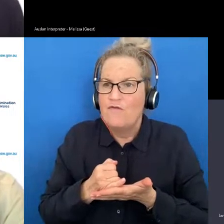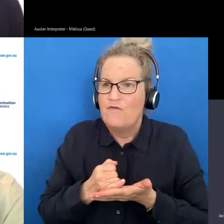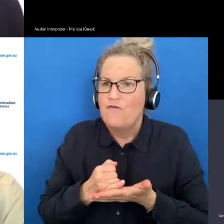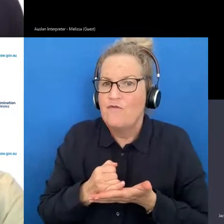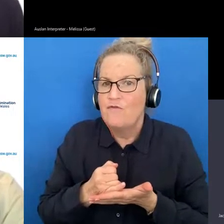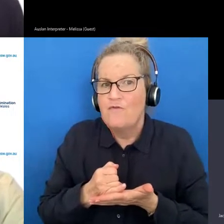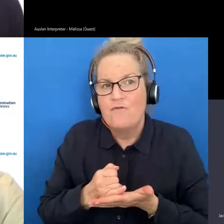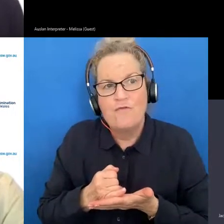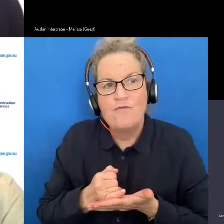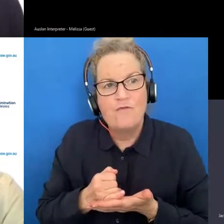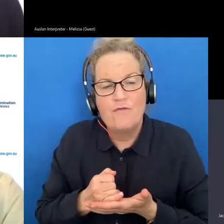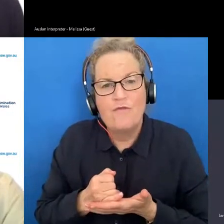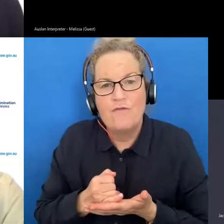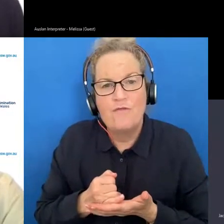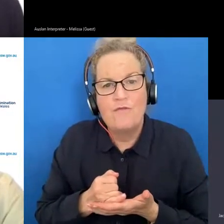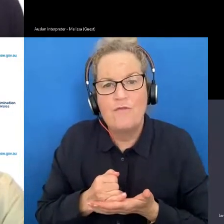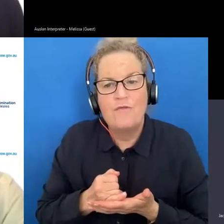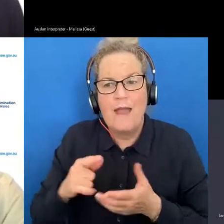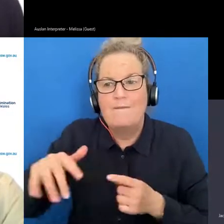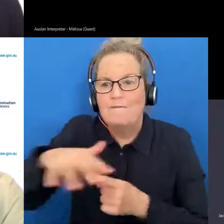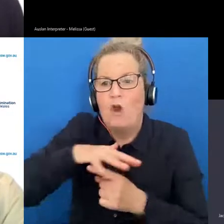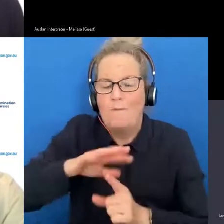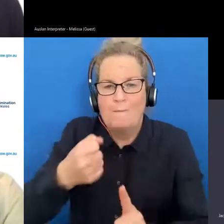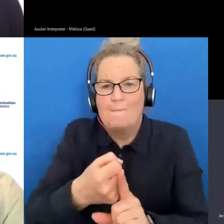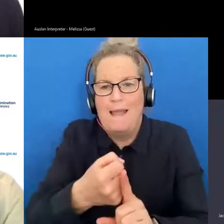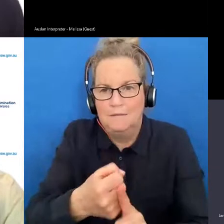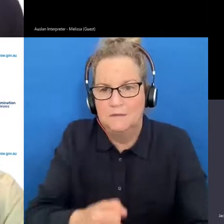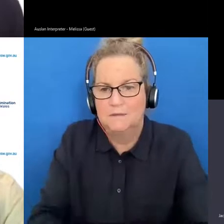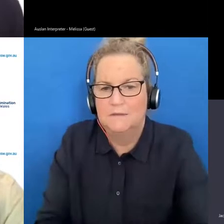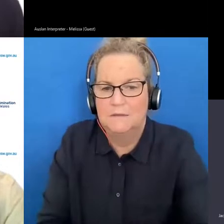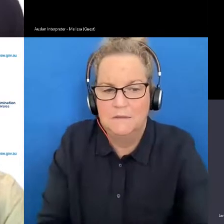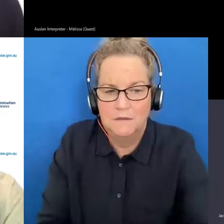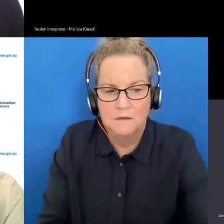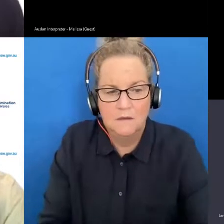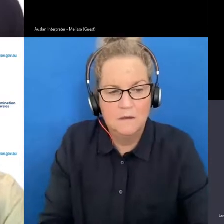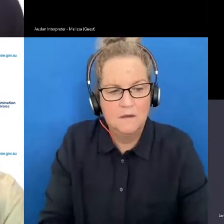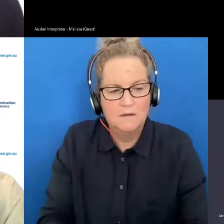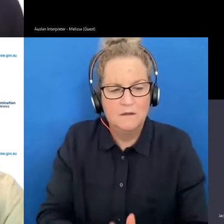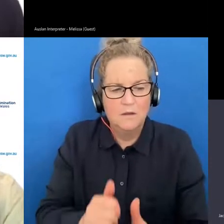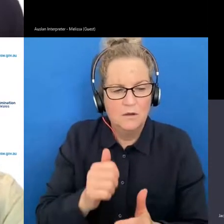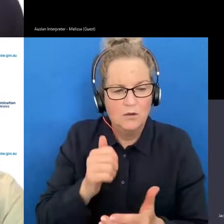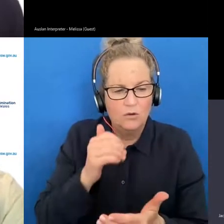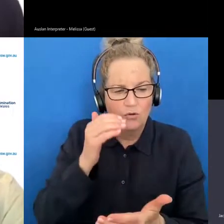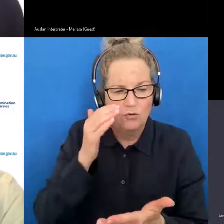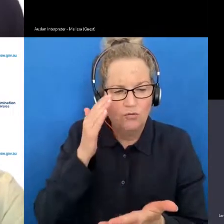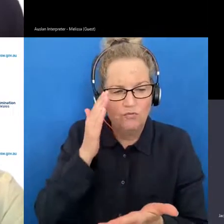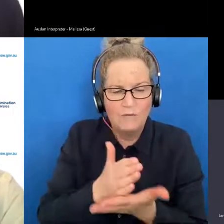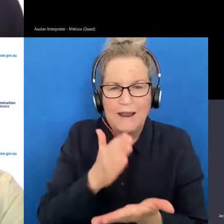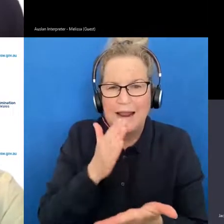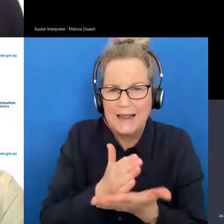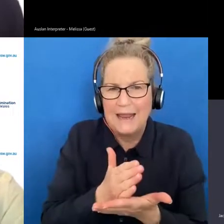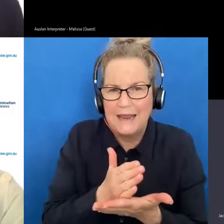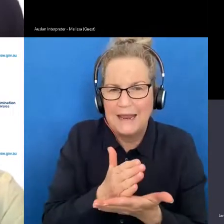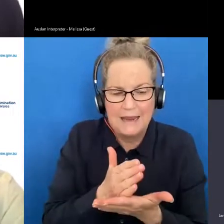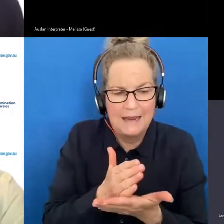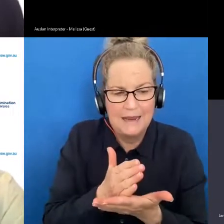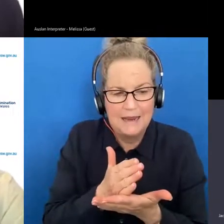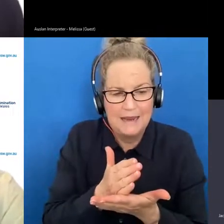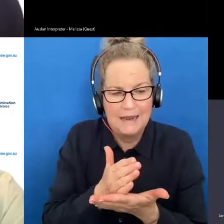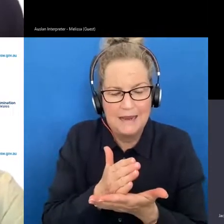is impacted by the environment. And it's not the environment that disables, it's not the condition, sorry, that disables us, it's